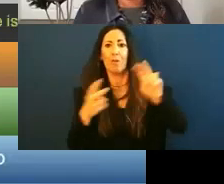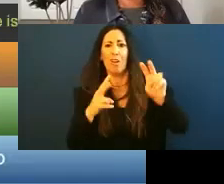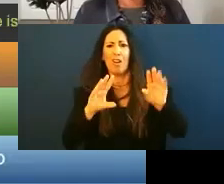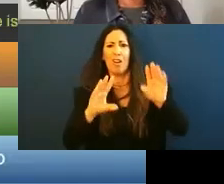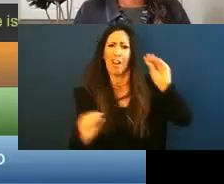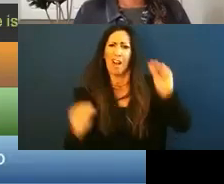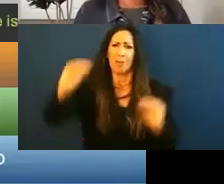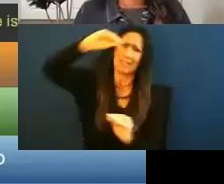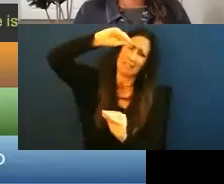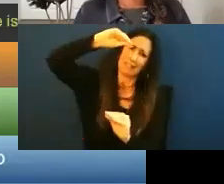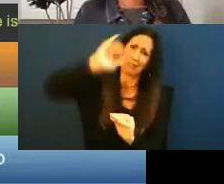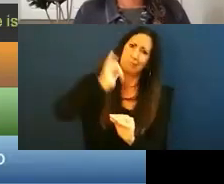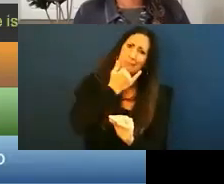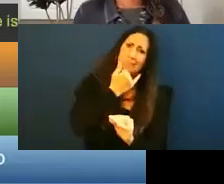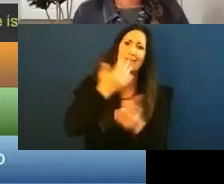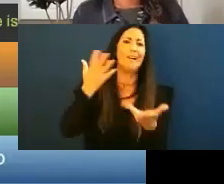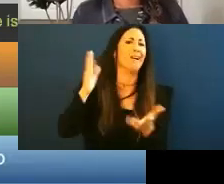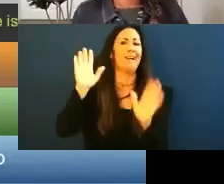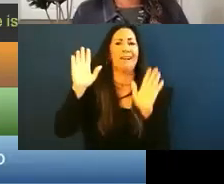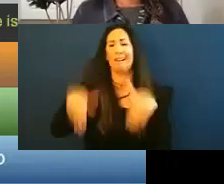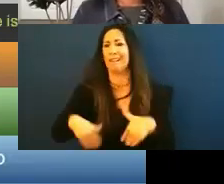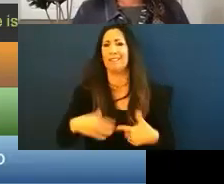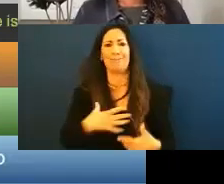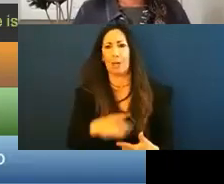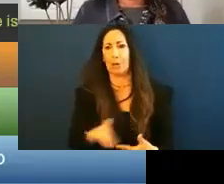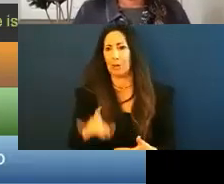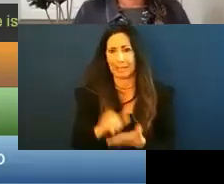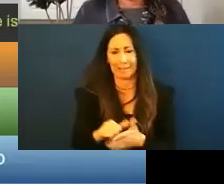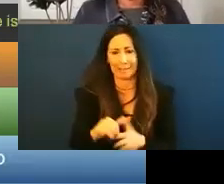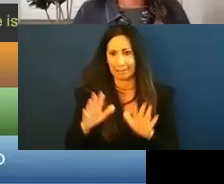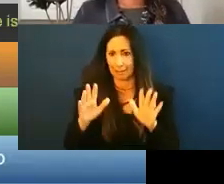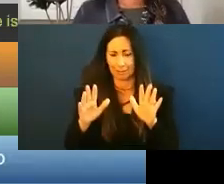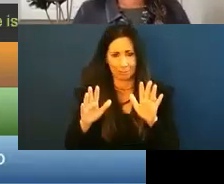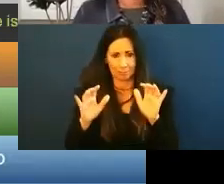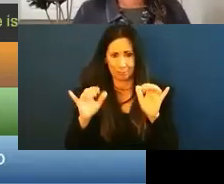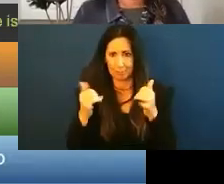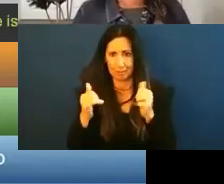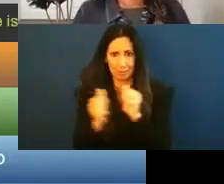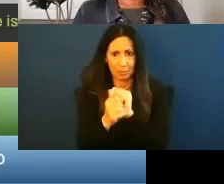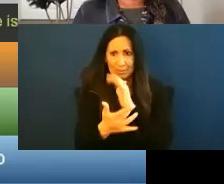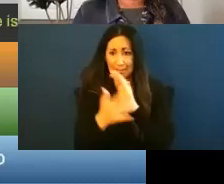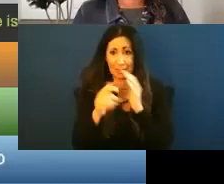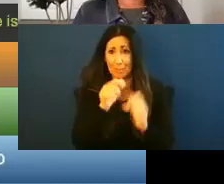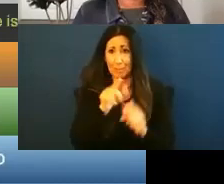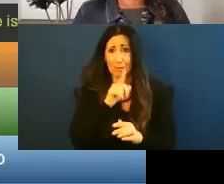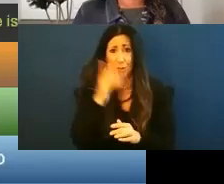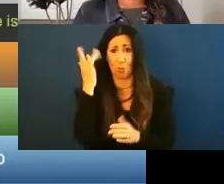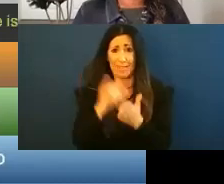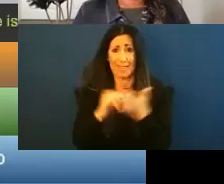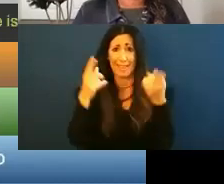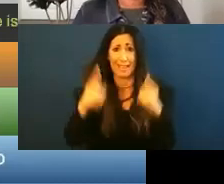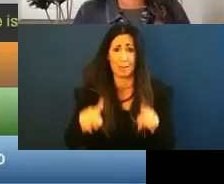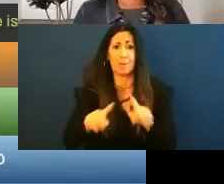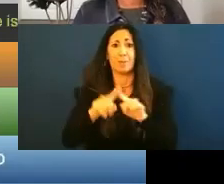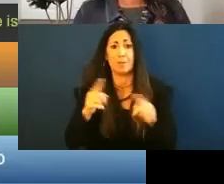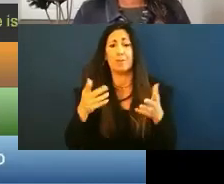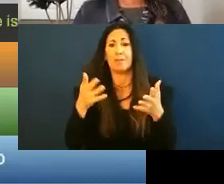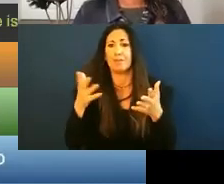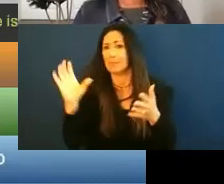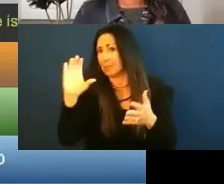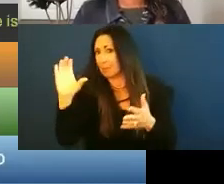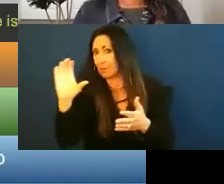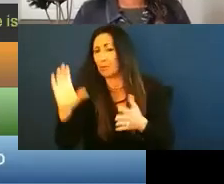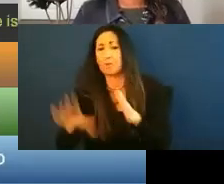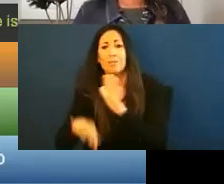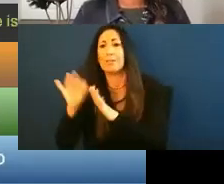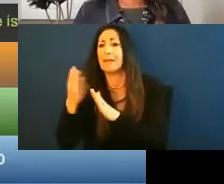upside down. So I'm not going to futz around with the technology of why that loaded upside down, but I want to find something to load that's right side up. And it's good. I